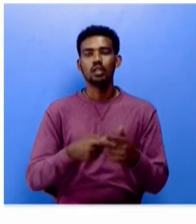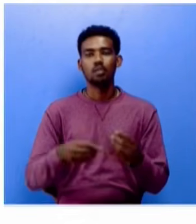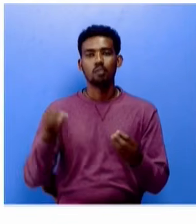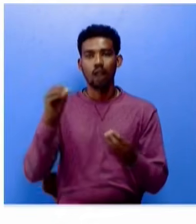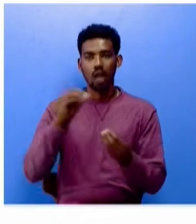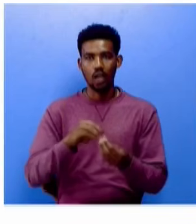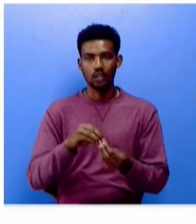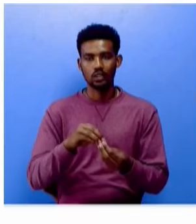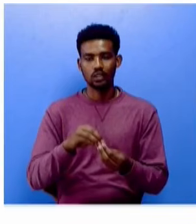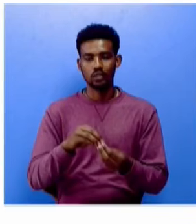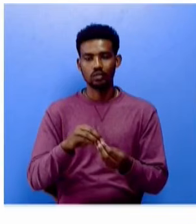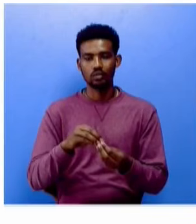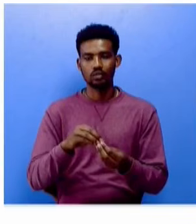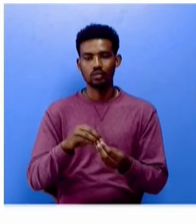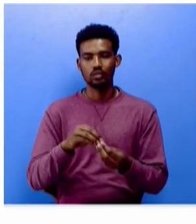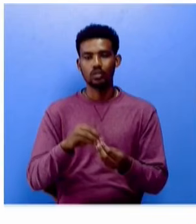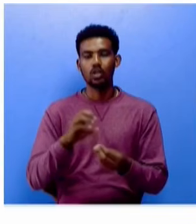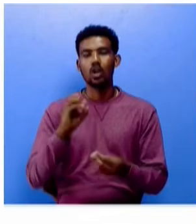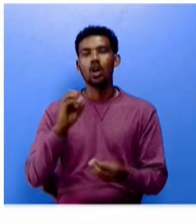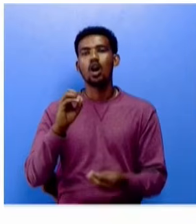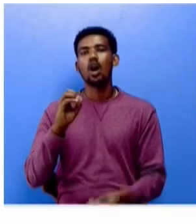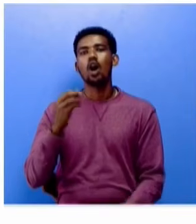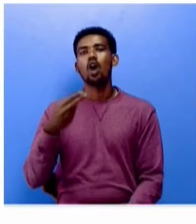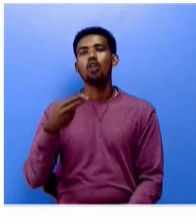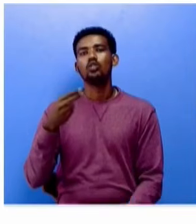Plus, yes, ought to.